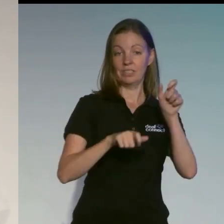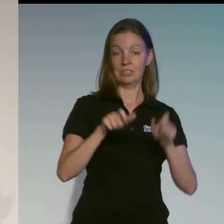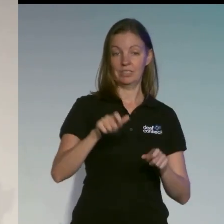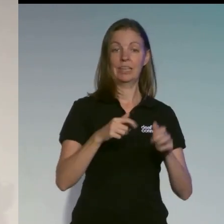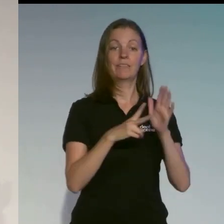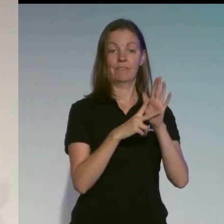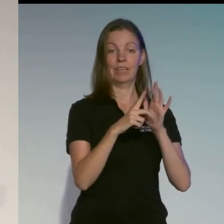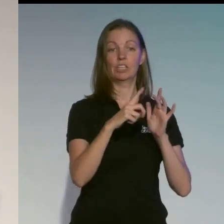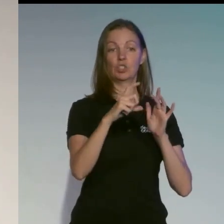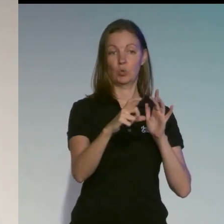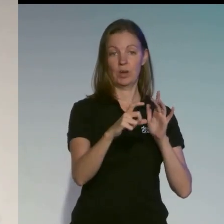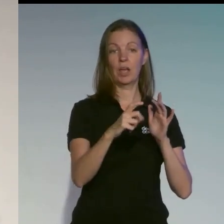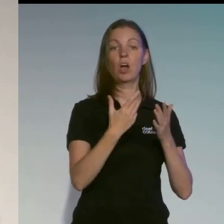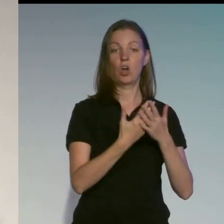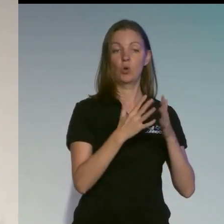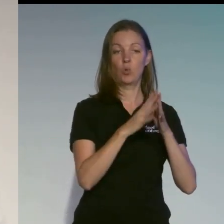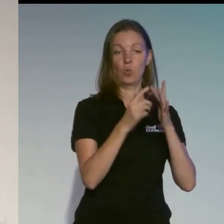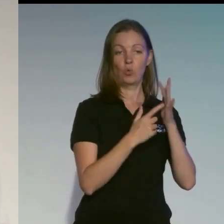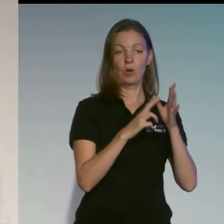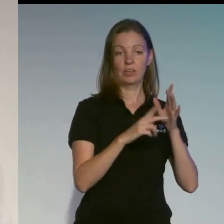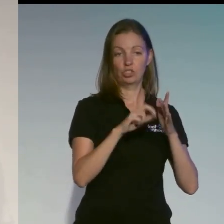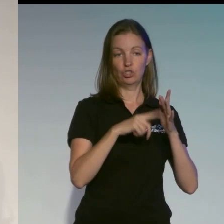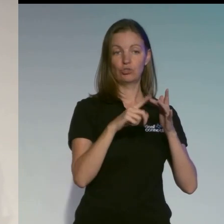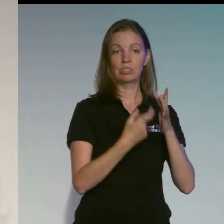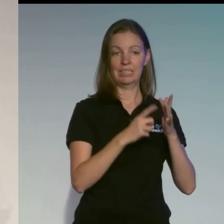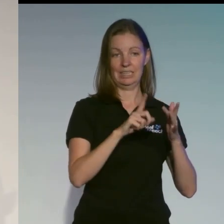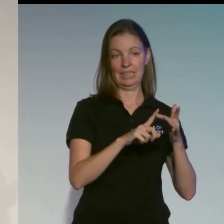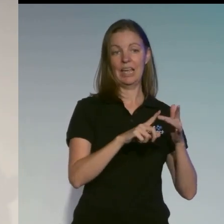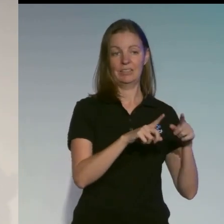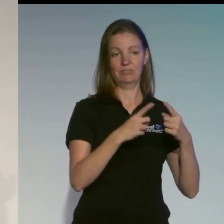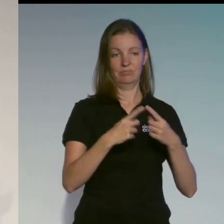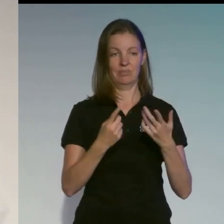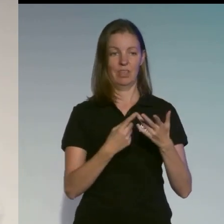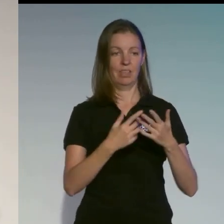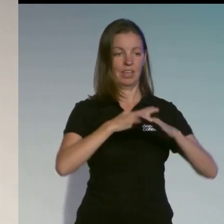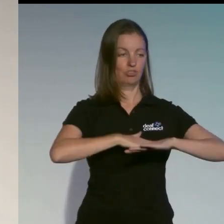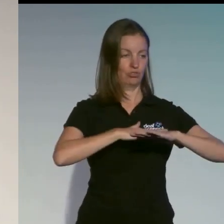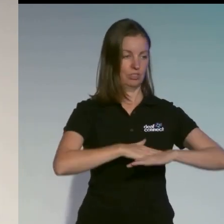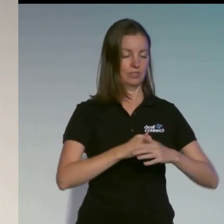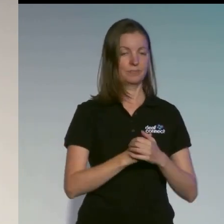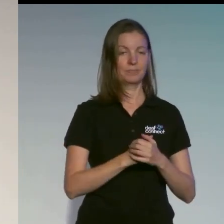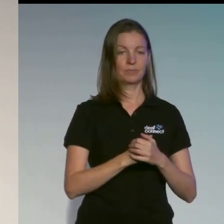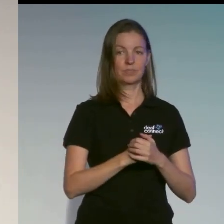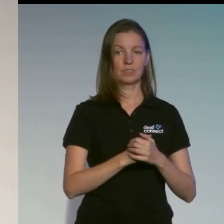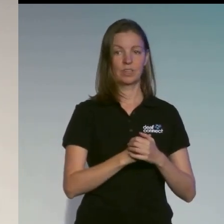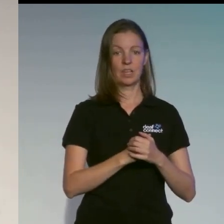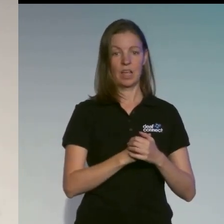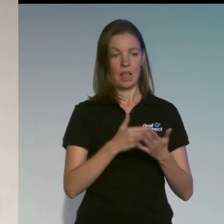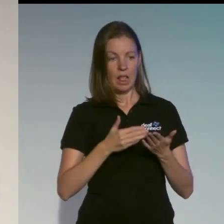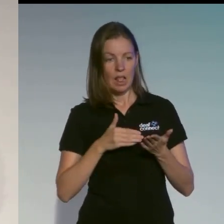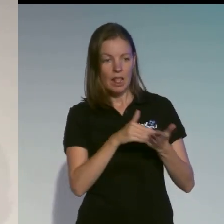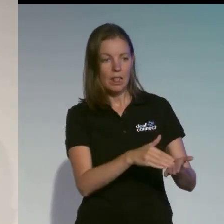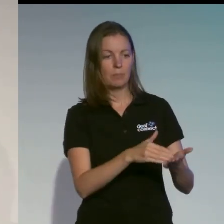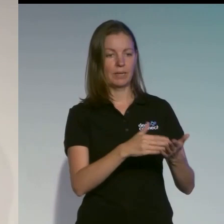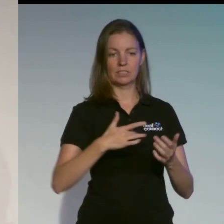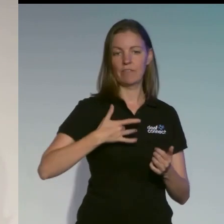on mostly Wurundjeri and Bunurong country of the Kulin Nation, and including supporting survivors on how to share their stories to media, how